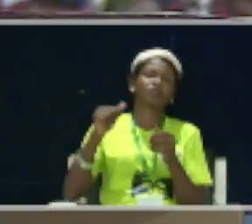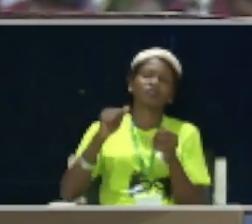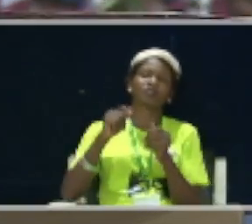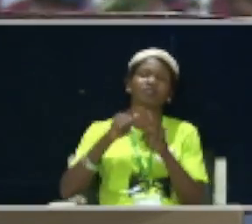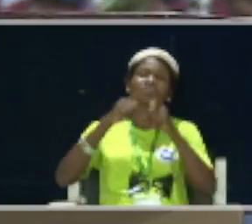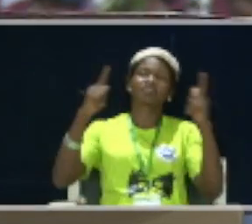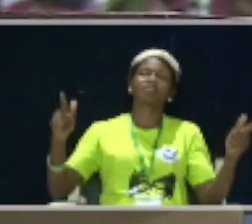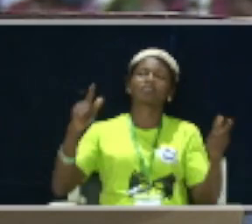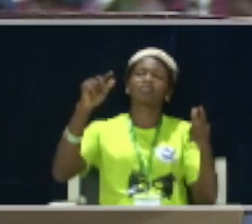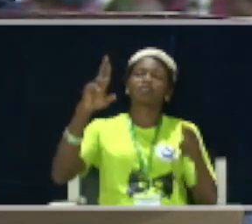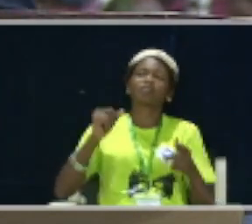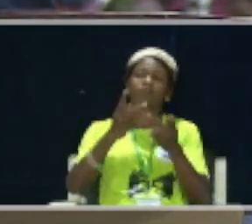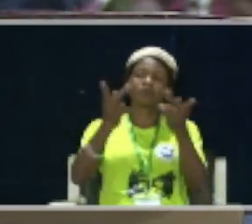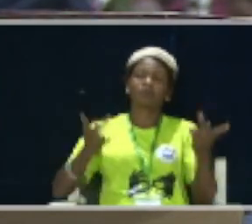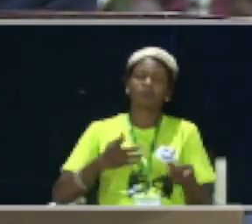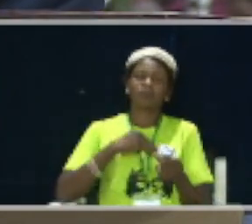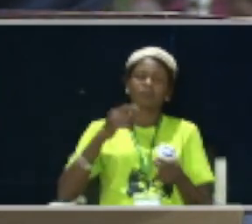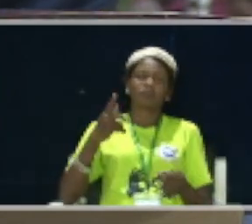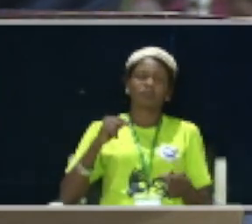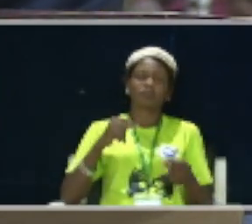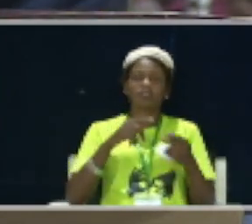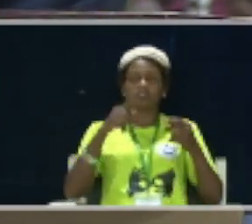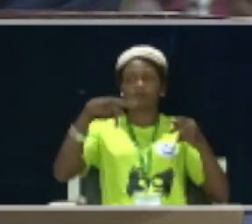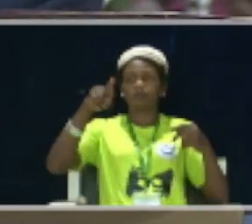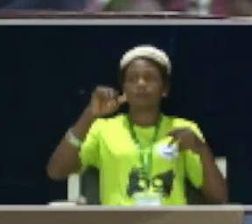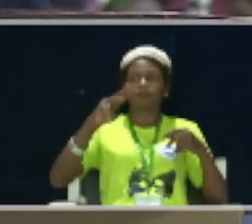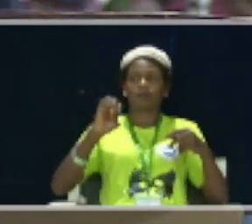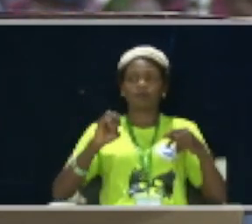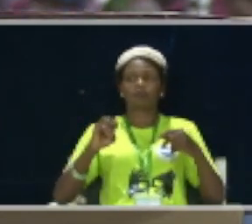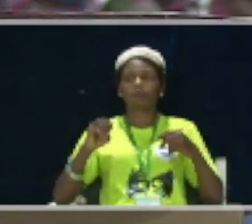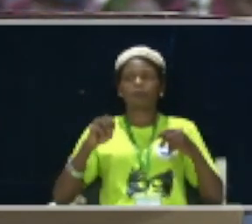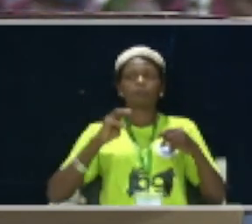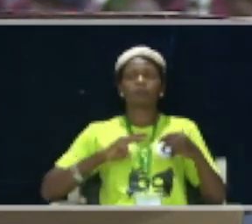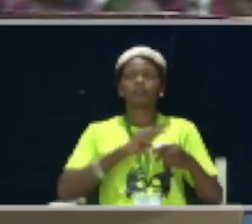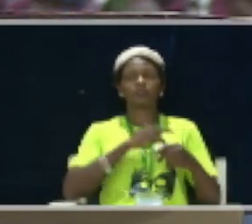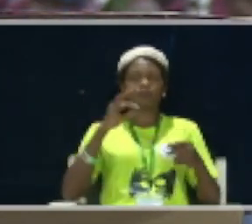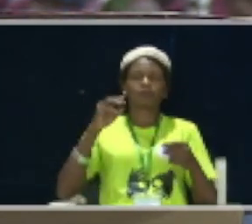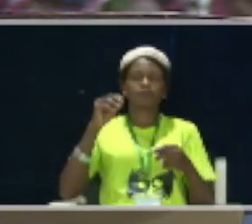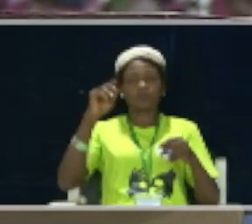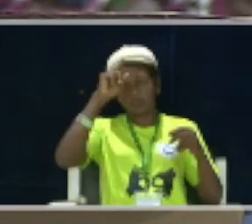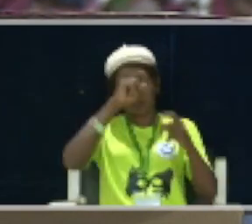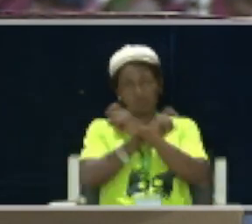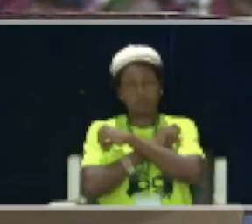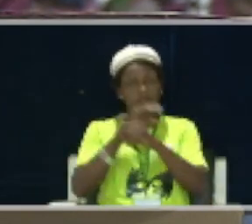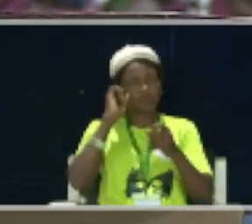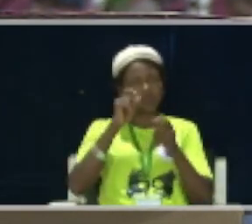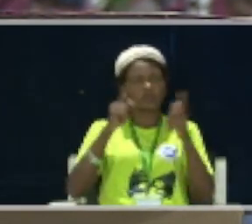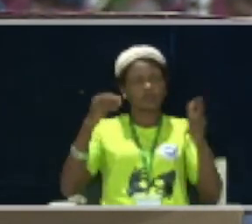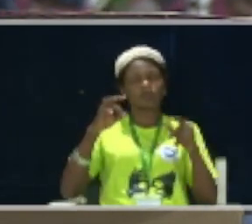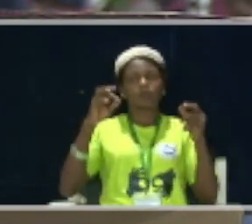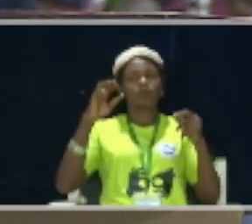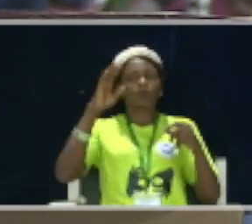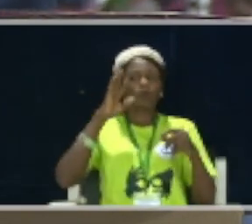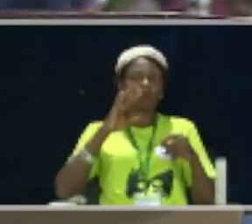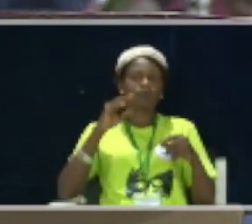repositioning as the prime minister of Egypt. Though he was stripped of a coat of many colors, it was